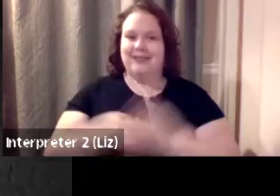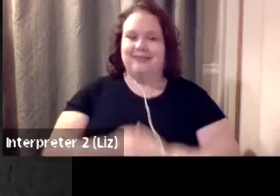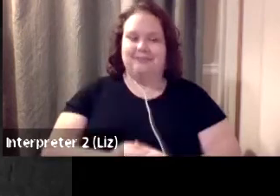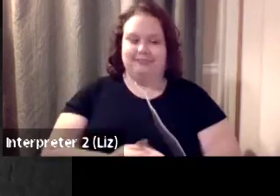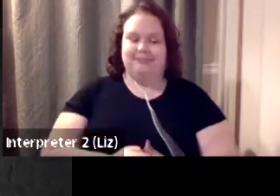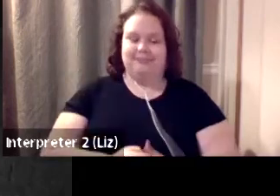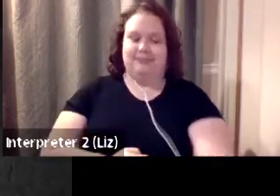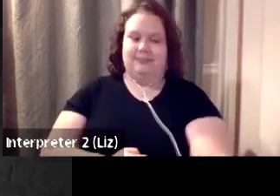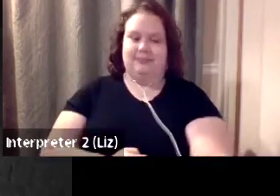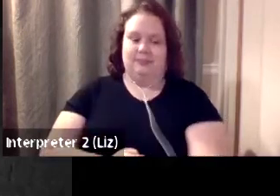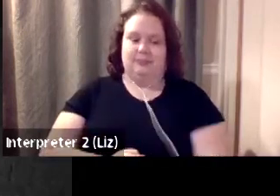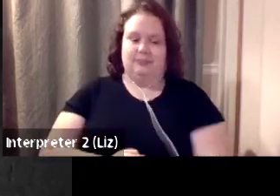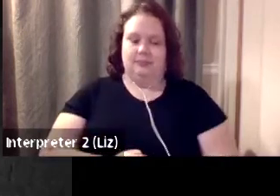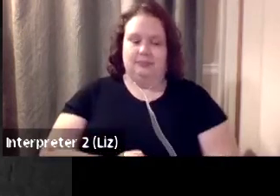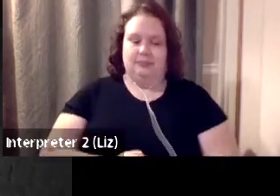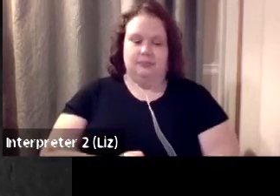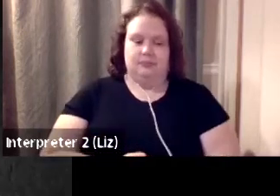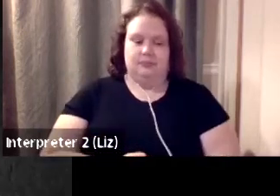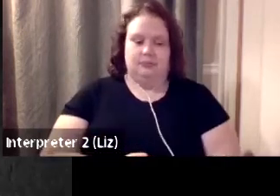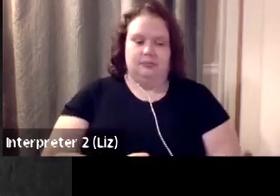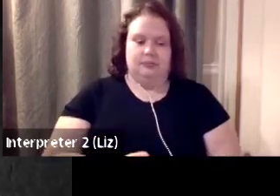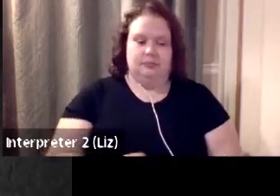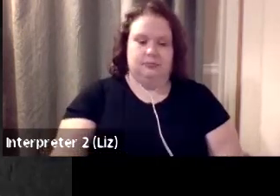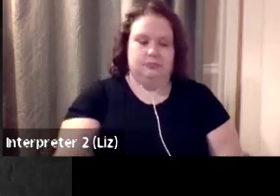Thank you, Mr. Sykes for filling in for me.